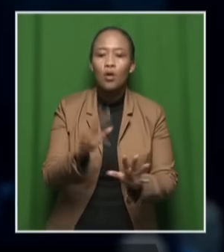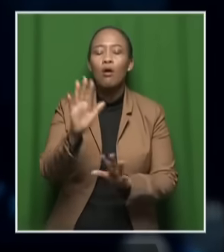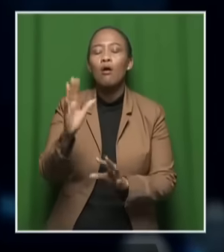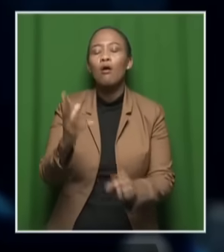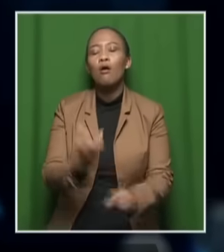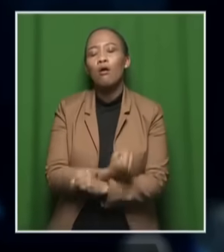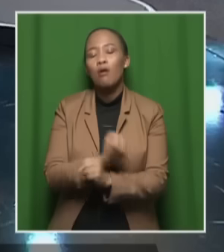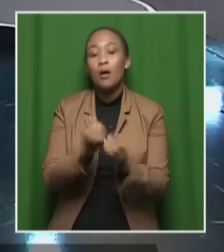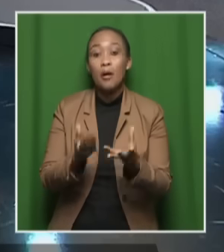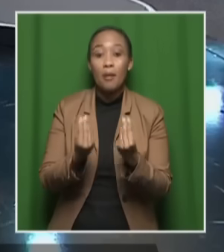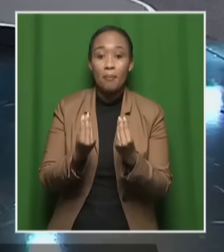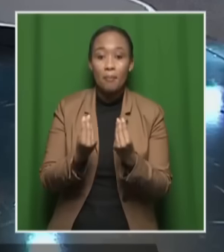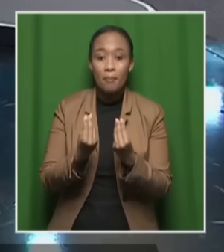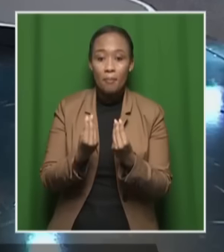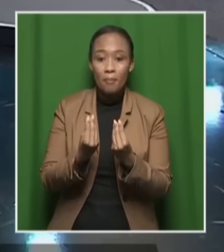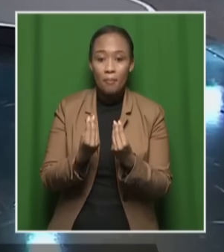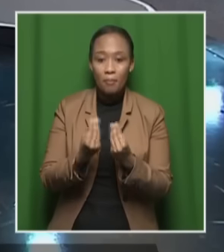it is.